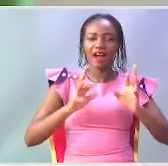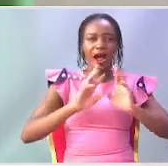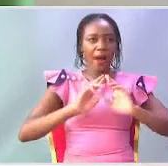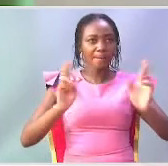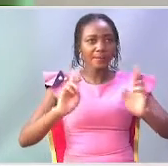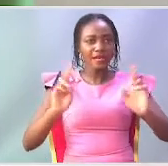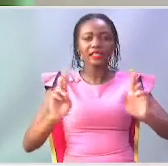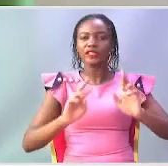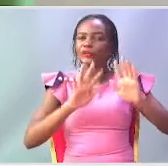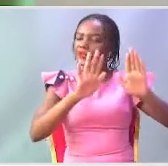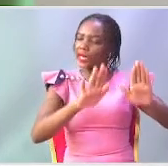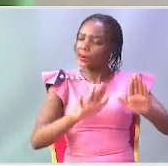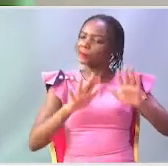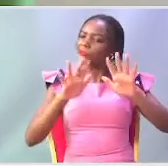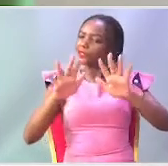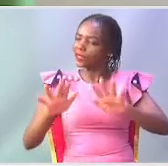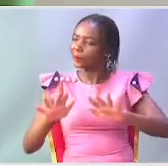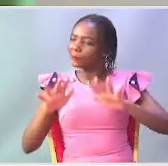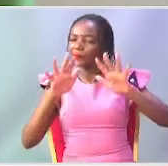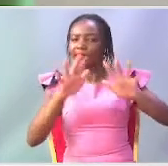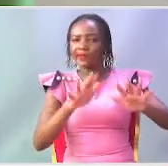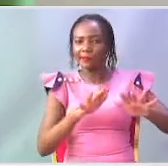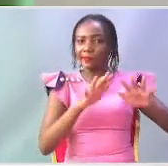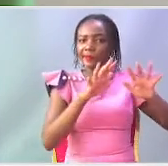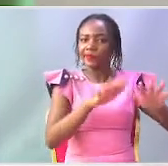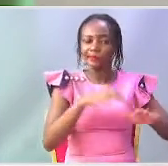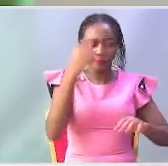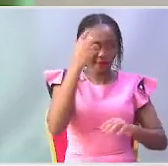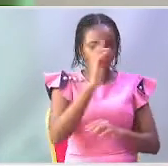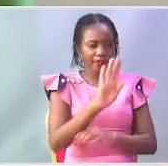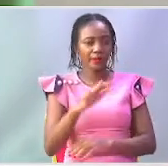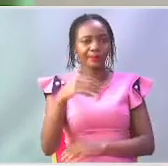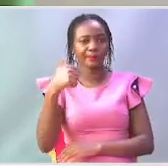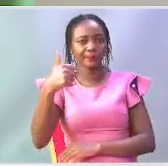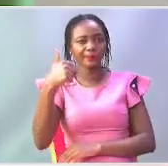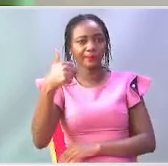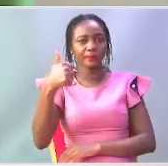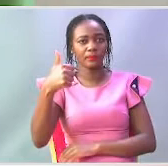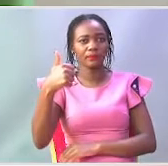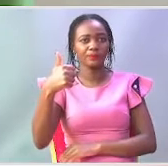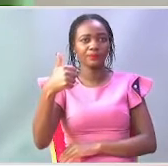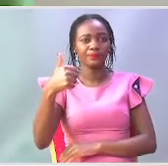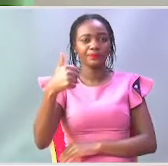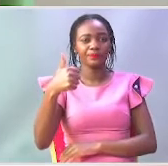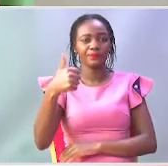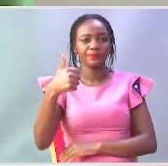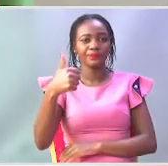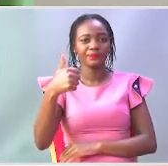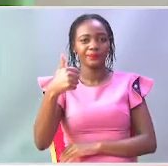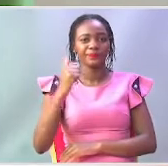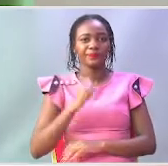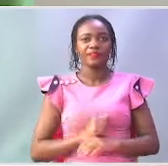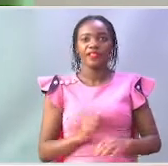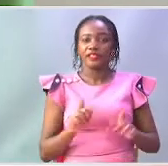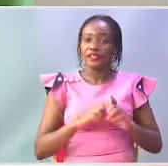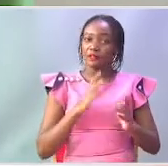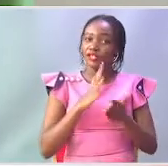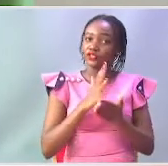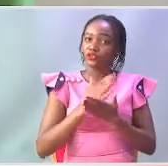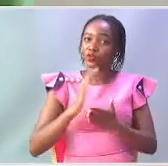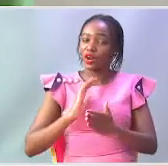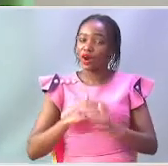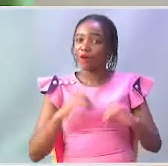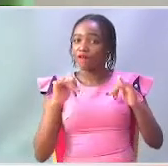the whole repertoire of these credentials in driving our foreign policy and